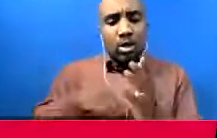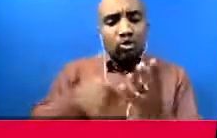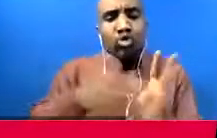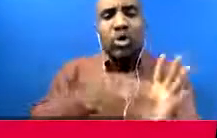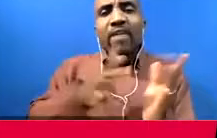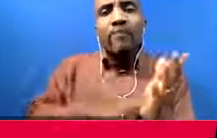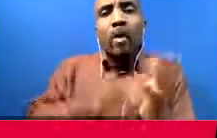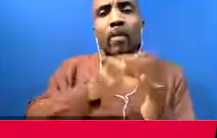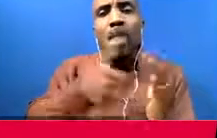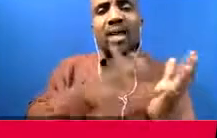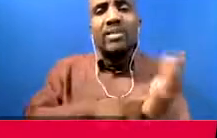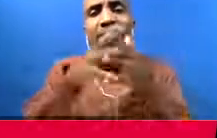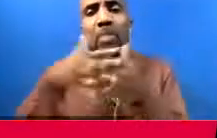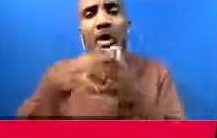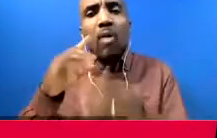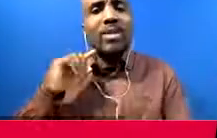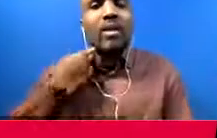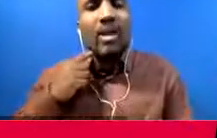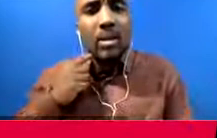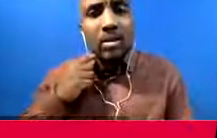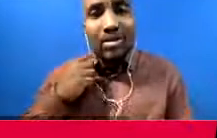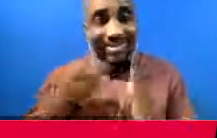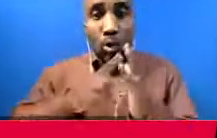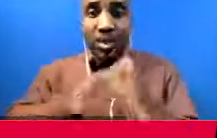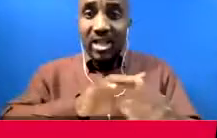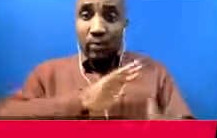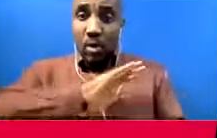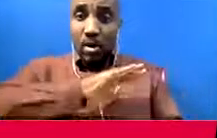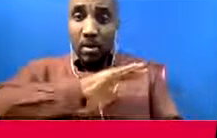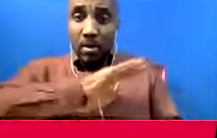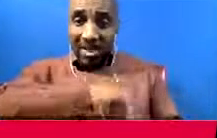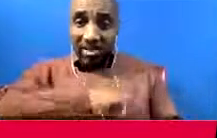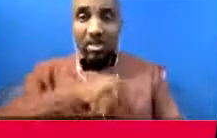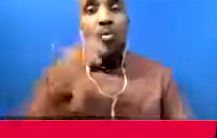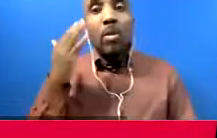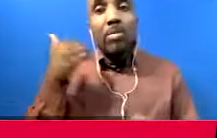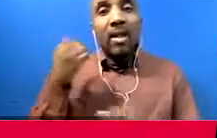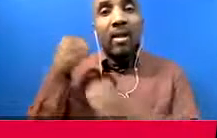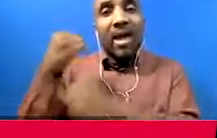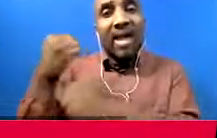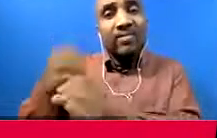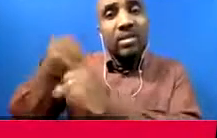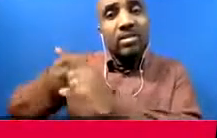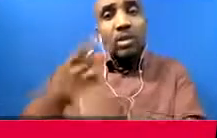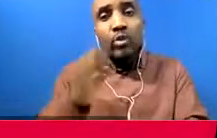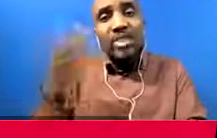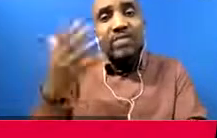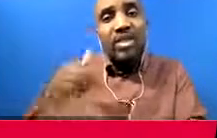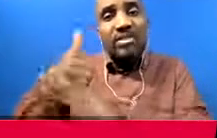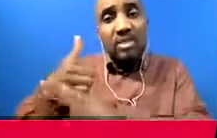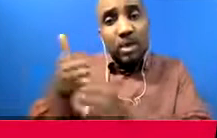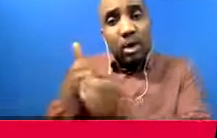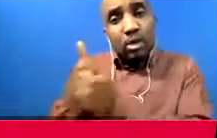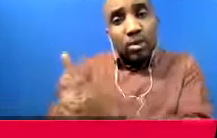they organized a delegation to Palestine with Black activists from the US in 2015. And they went alongside with